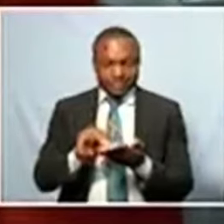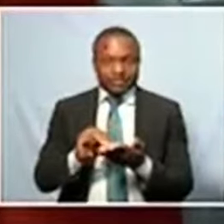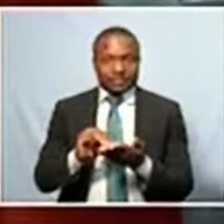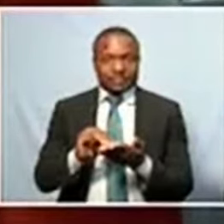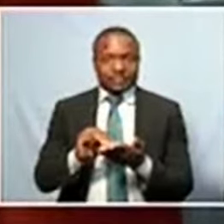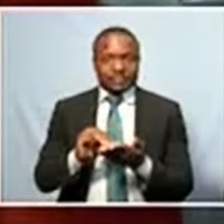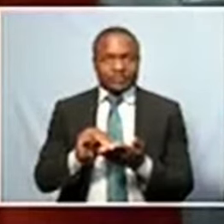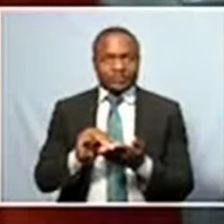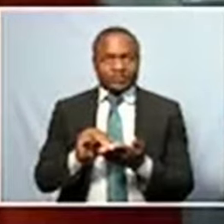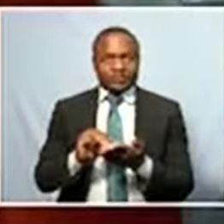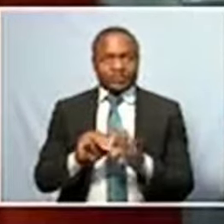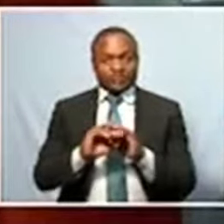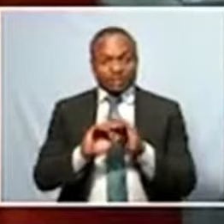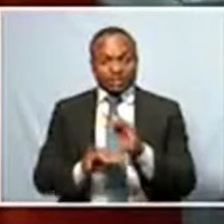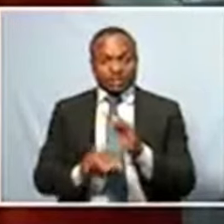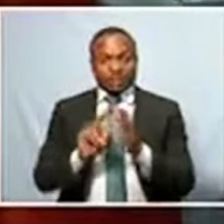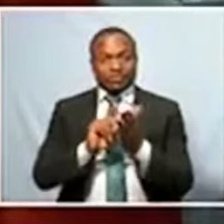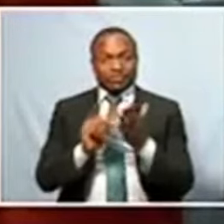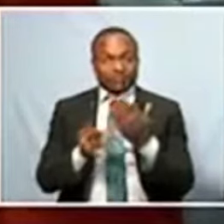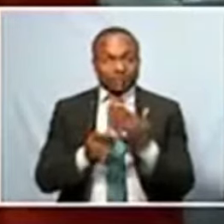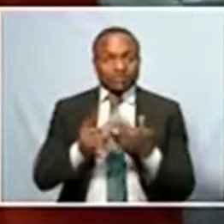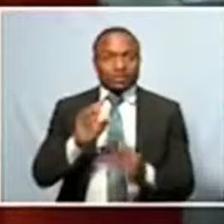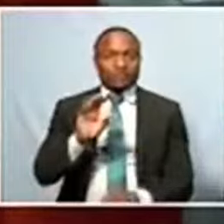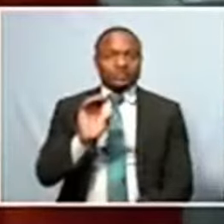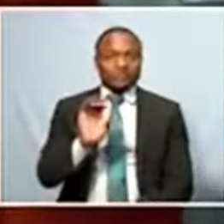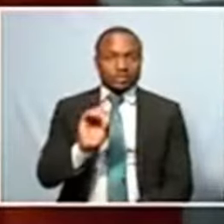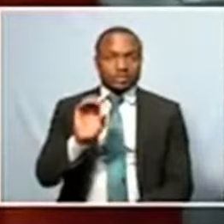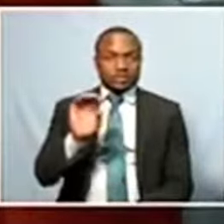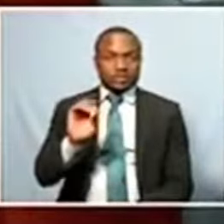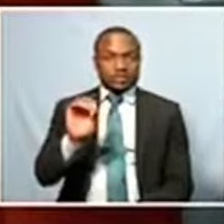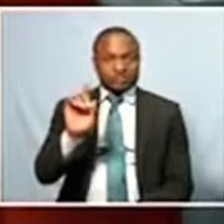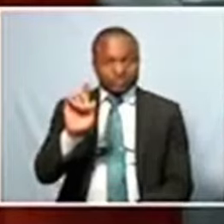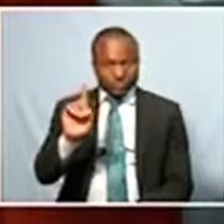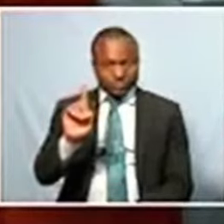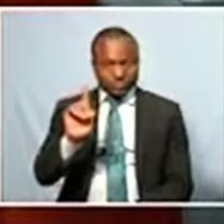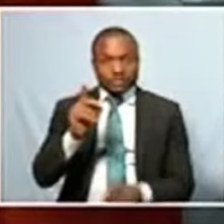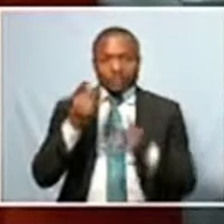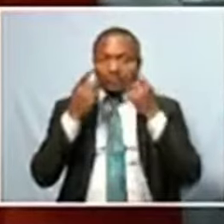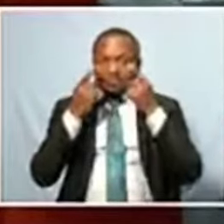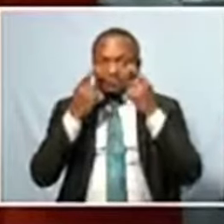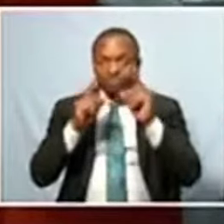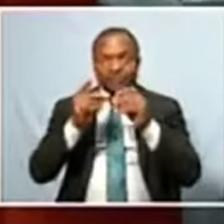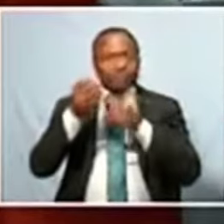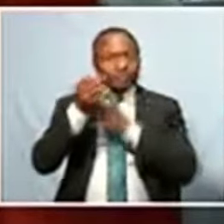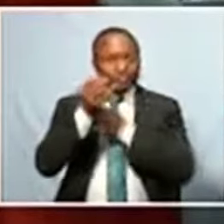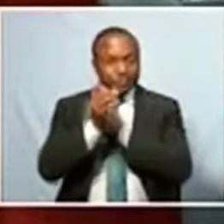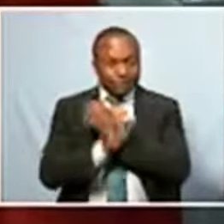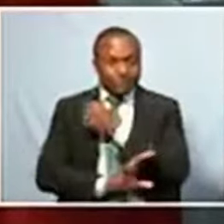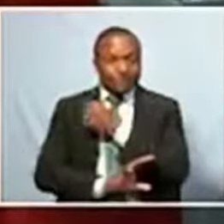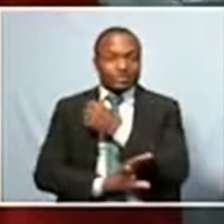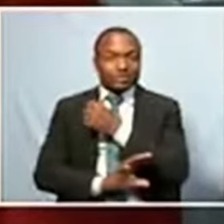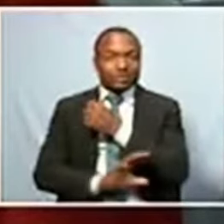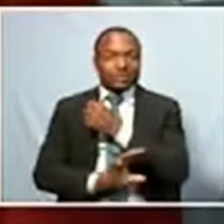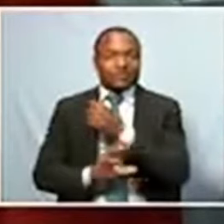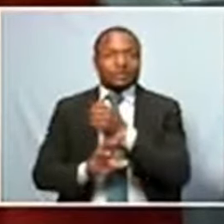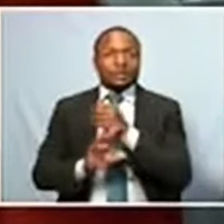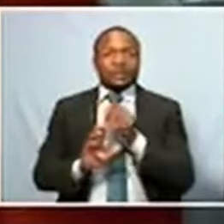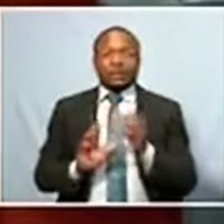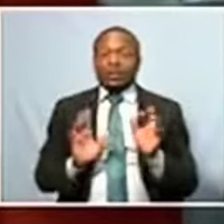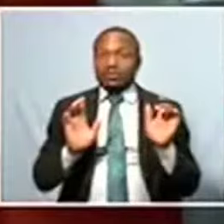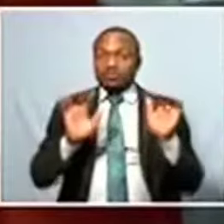from the sub-program 001, which is public affairs and summit